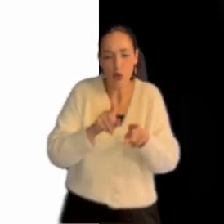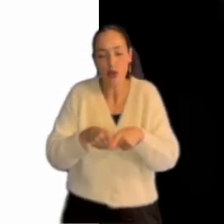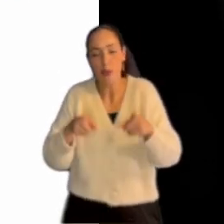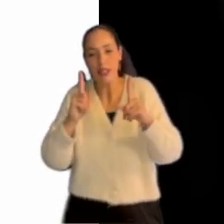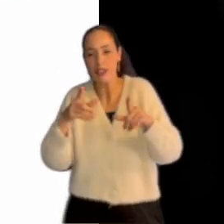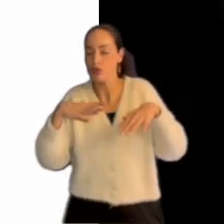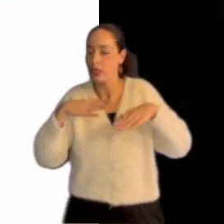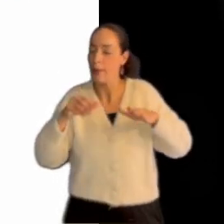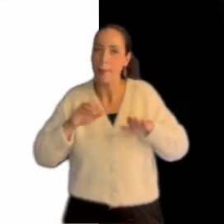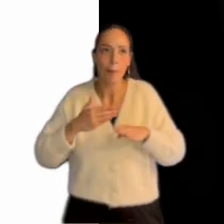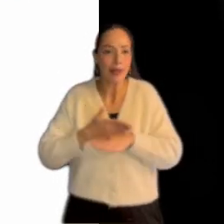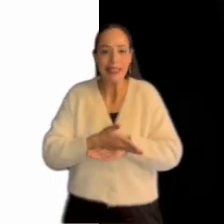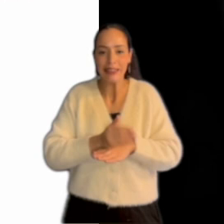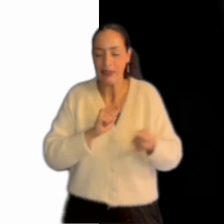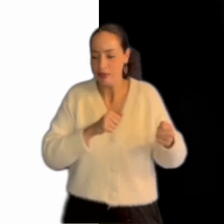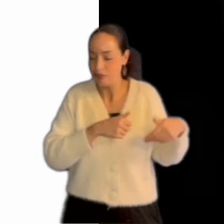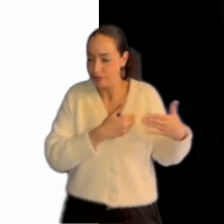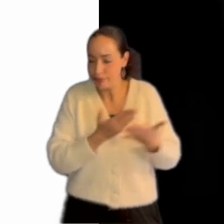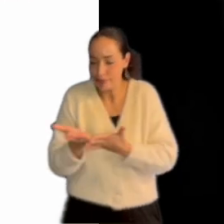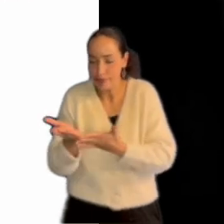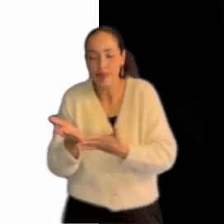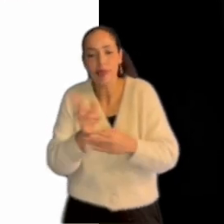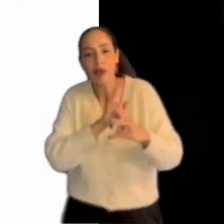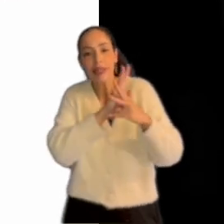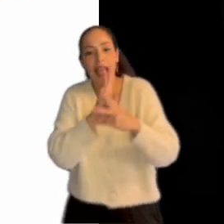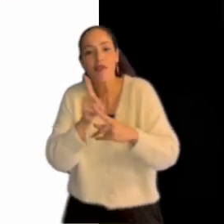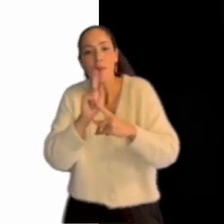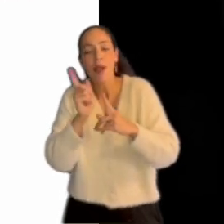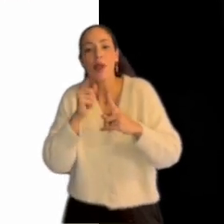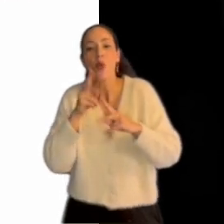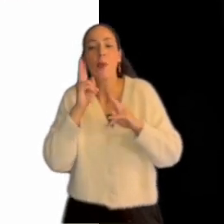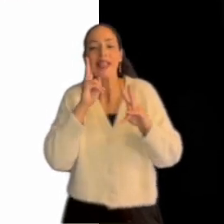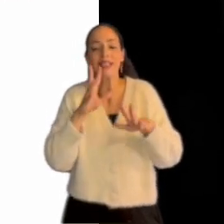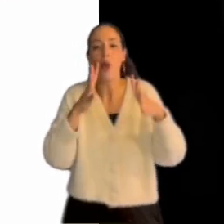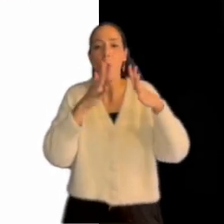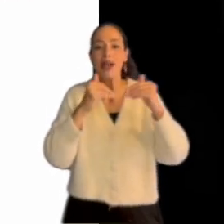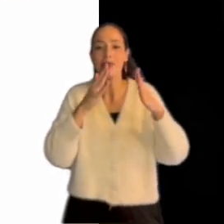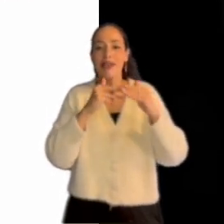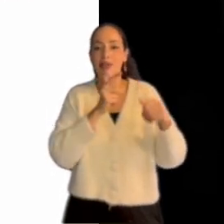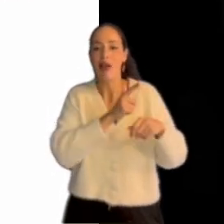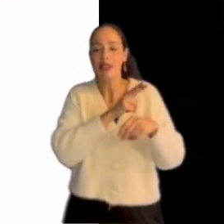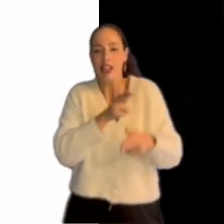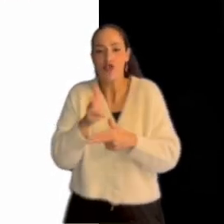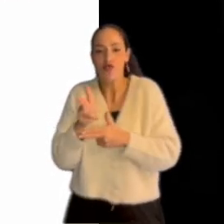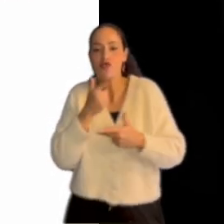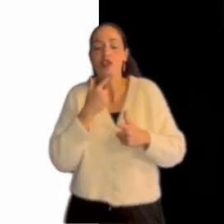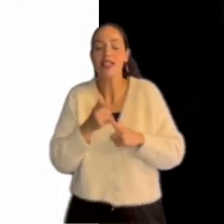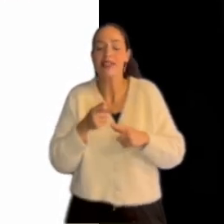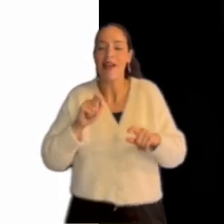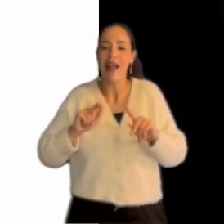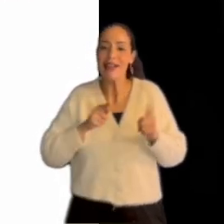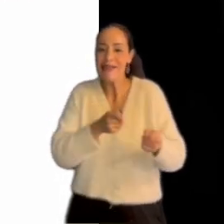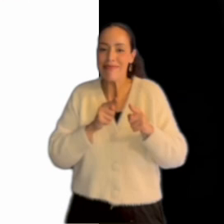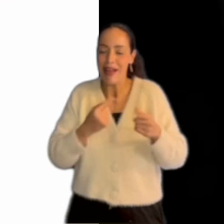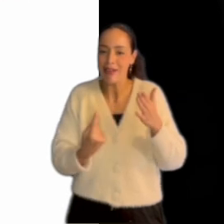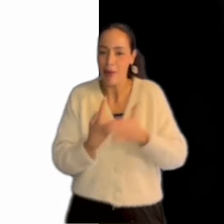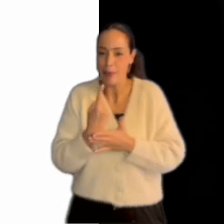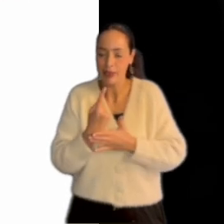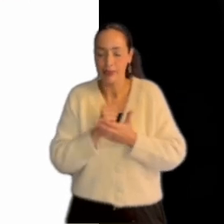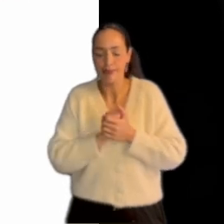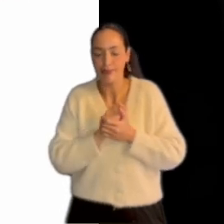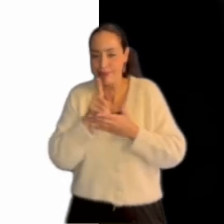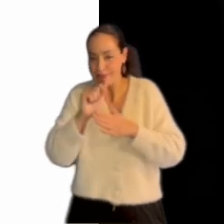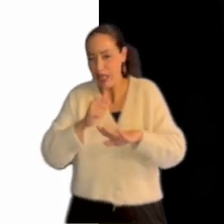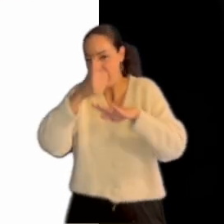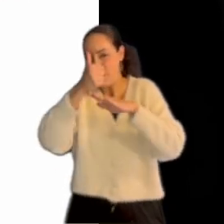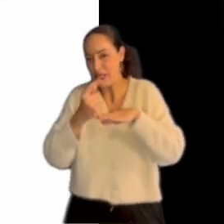offered a national service, as they were based in the northwest of England, their proximity to Manchester thrust the service into the media in the days that